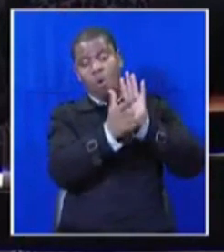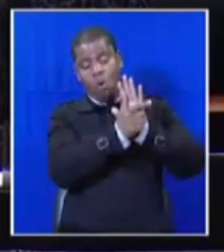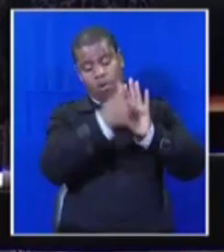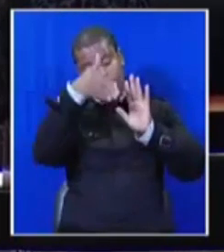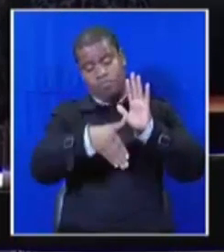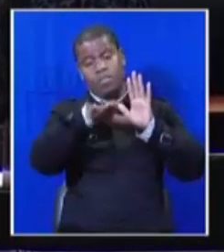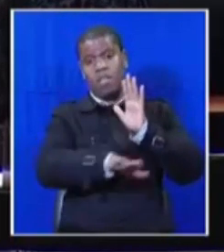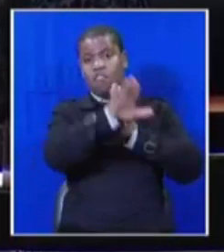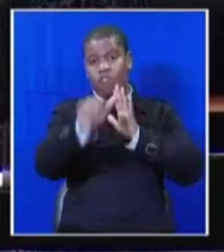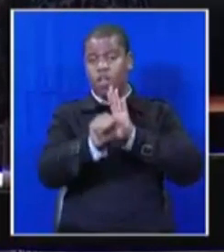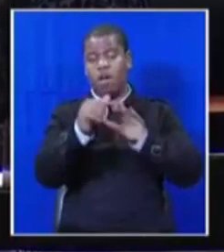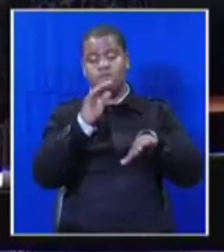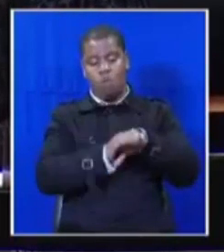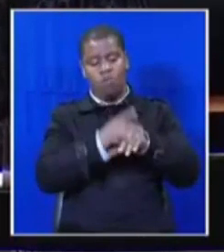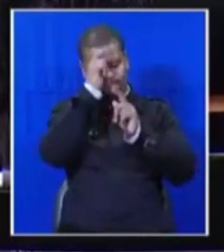country.